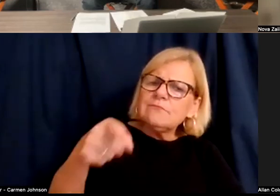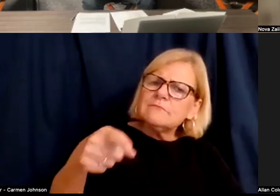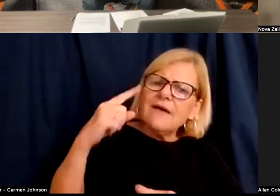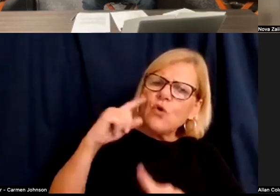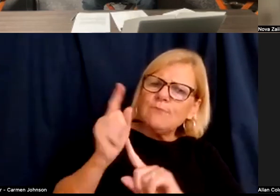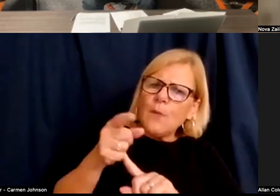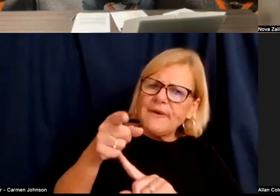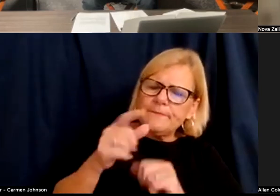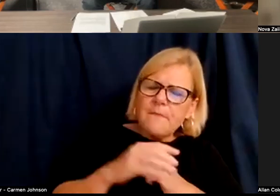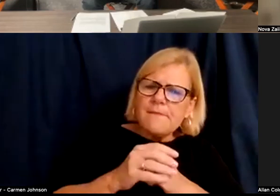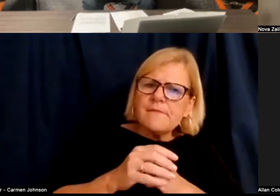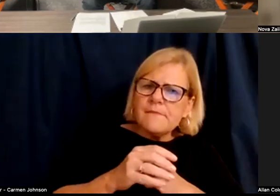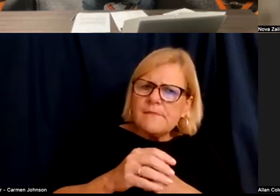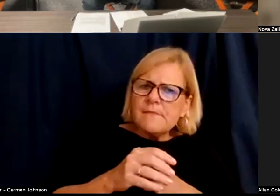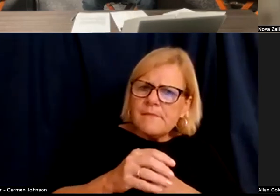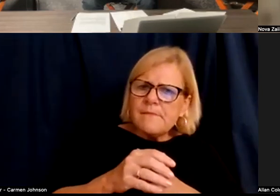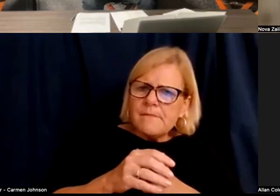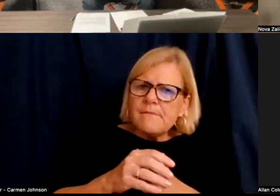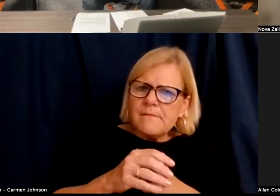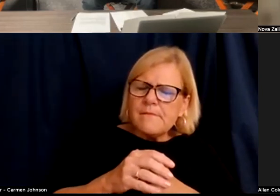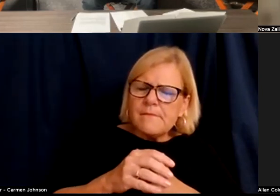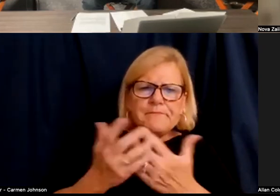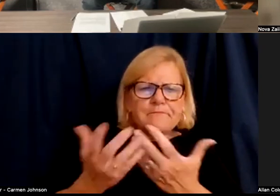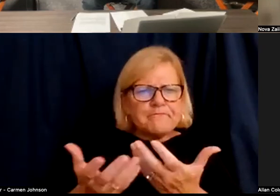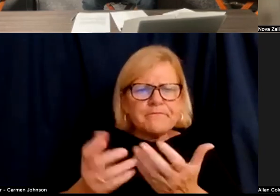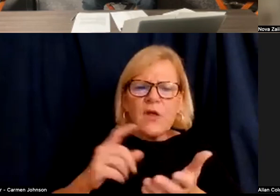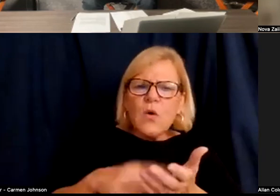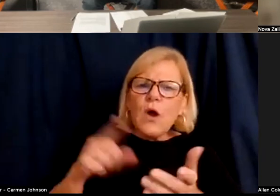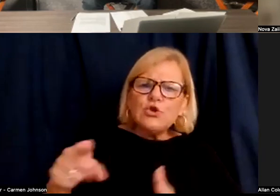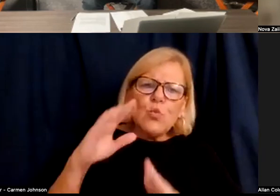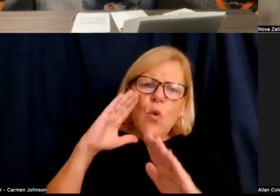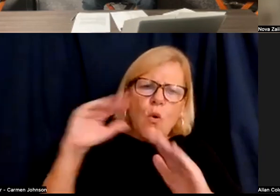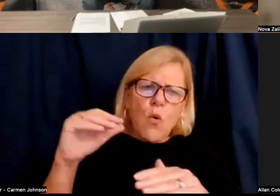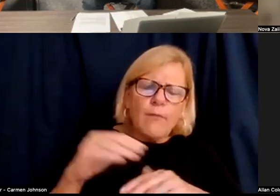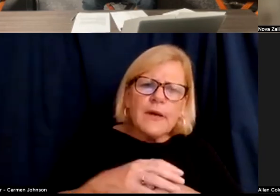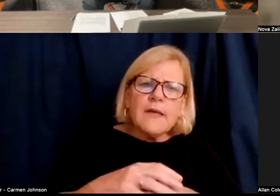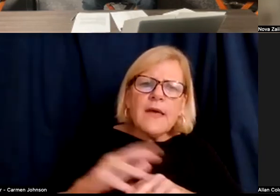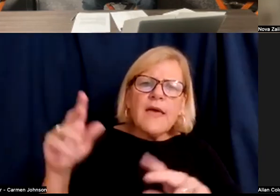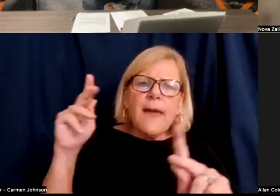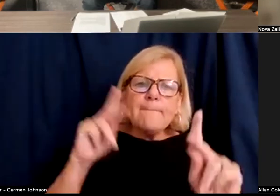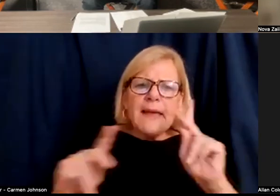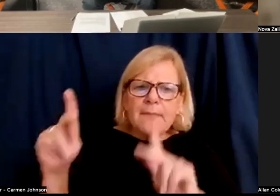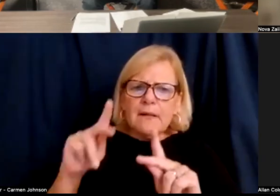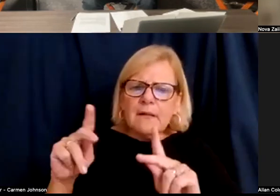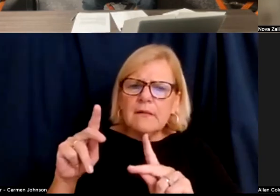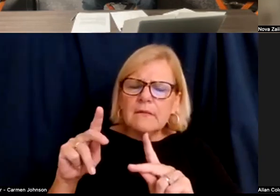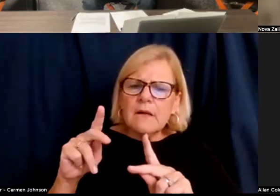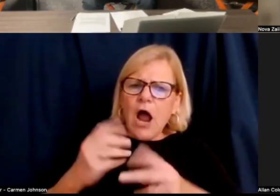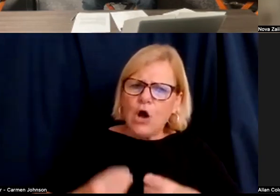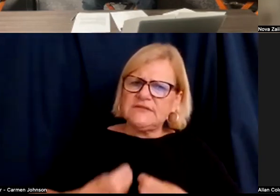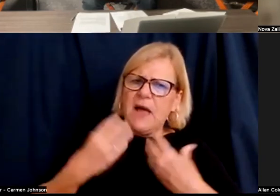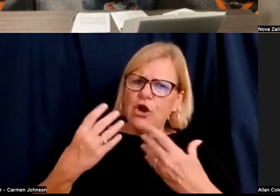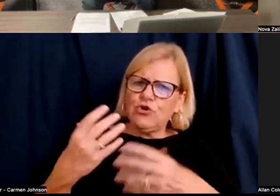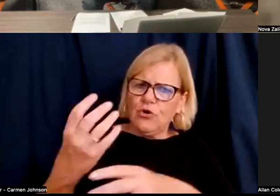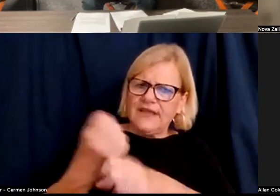moment and say, what is it that you hope that people are inspired by and take